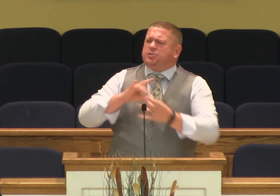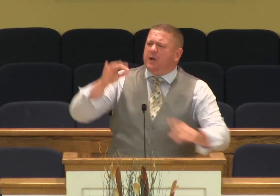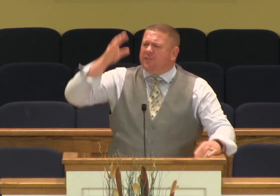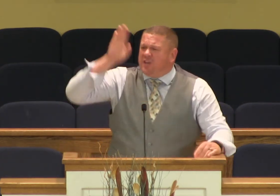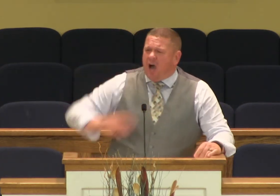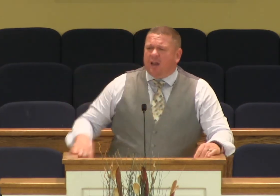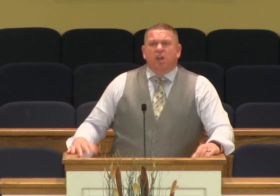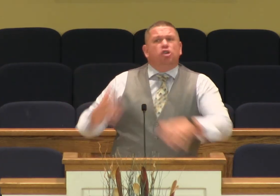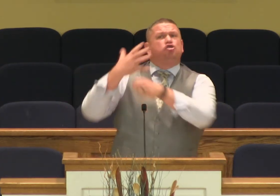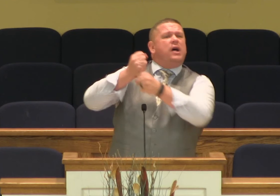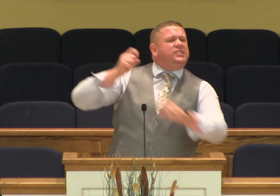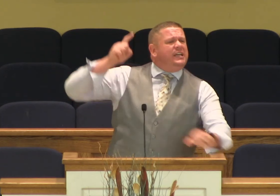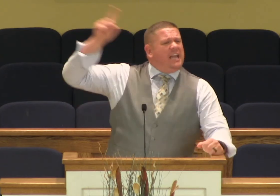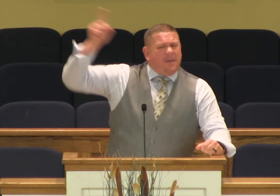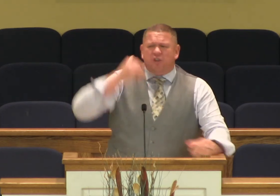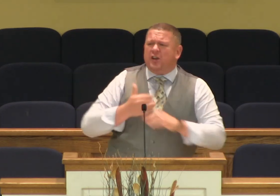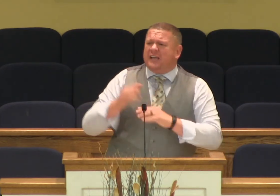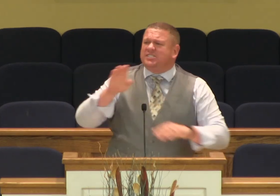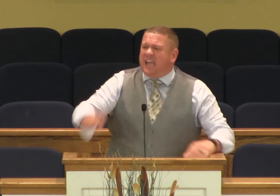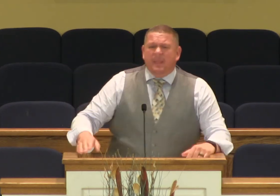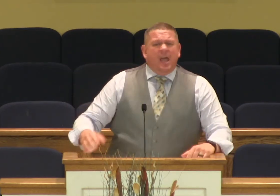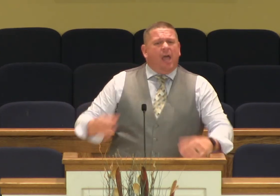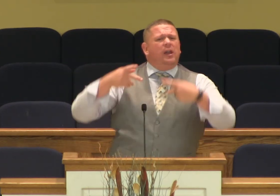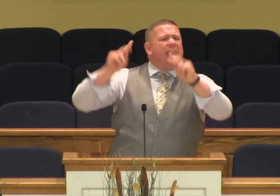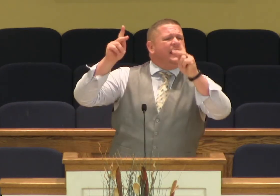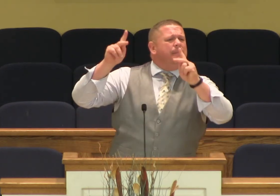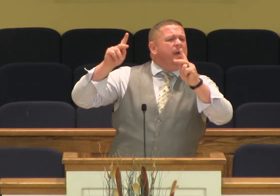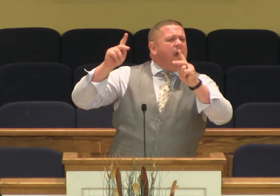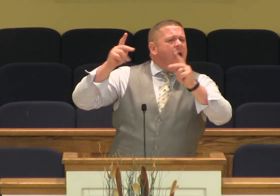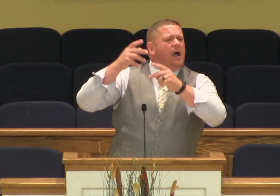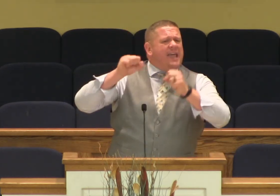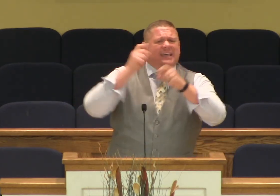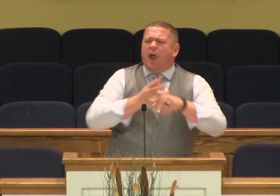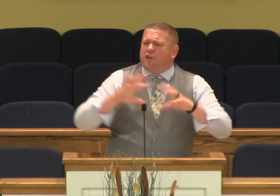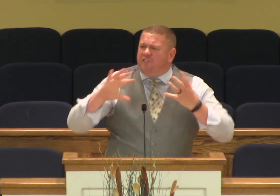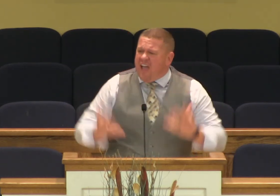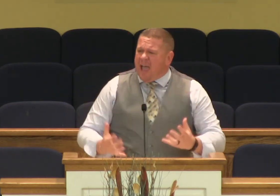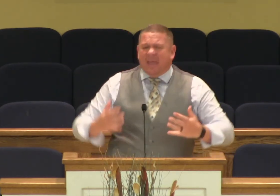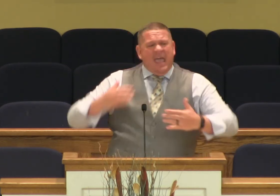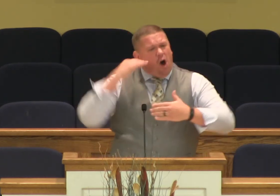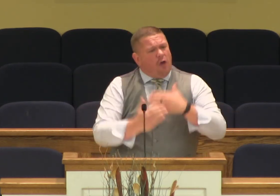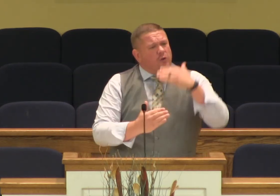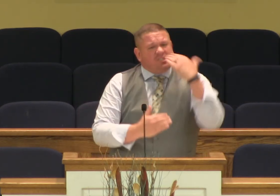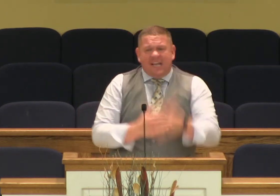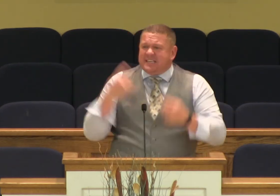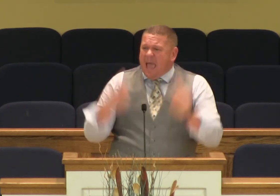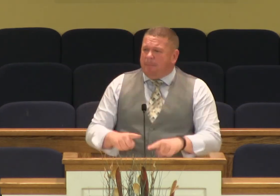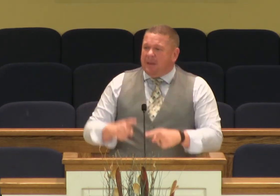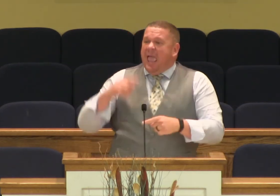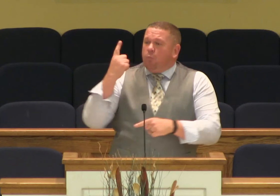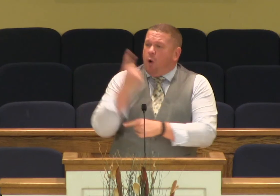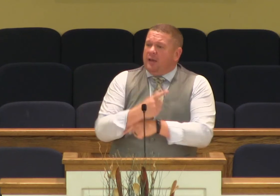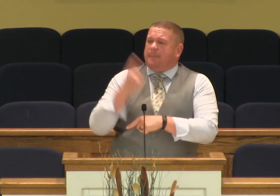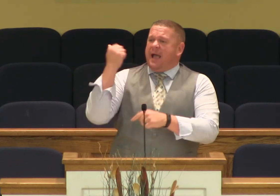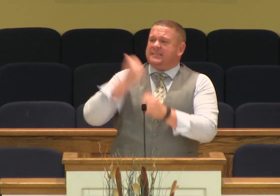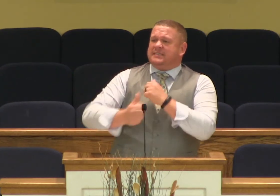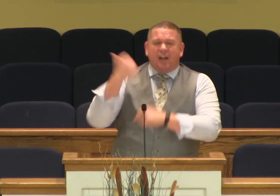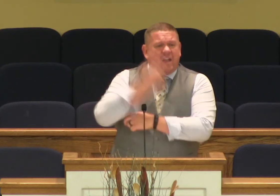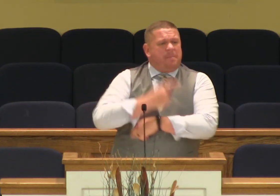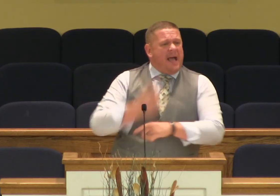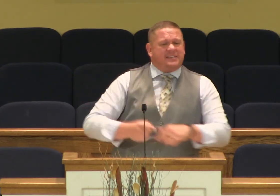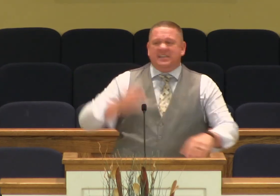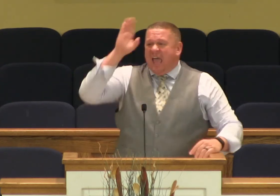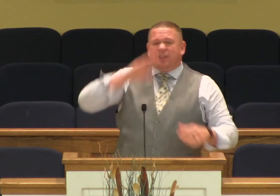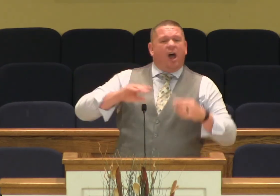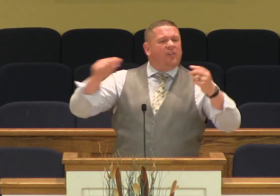led by the Spirit of God. You're trusting in him for your next step, and you're letting him take care of your family, and all those things happen, and one day passes, and